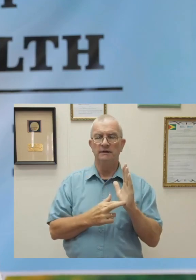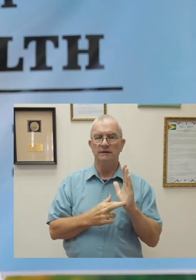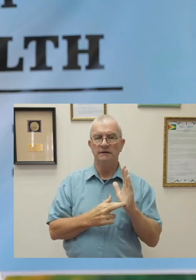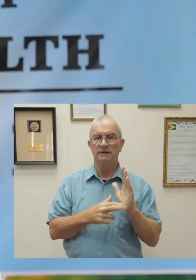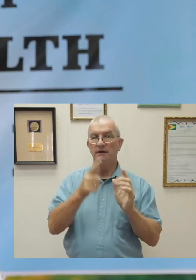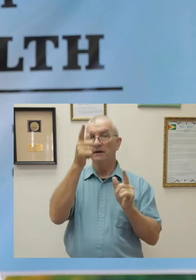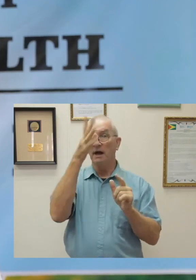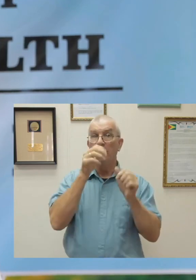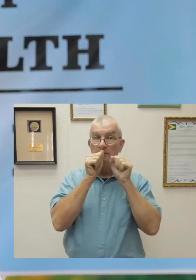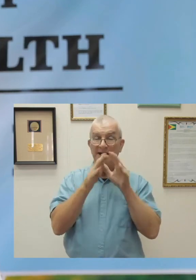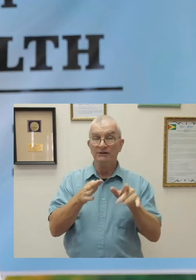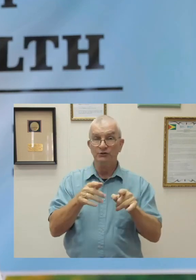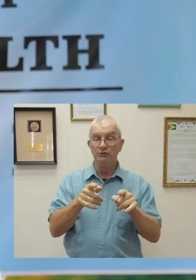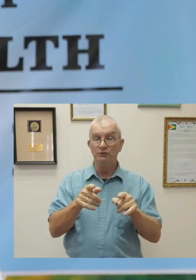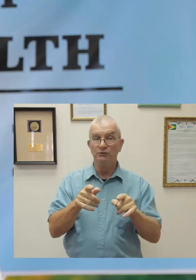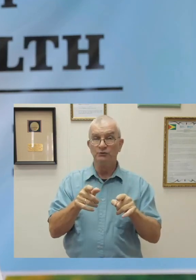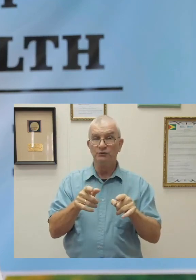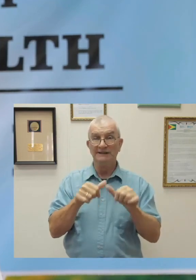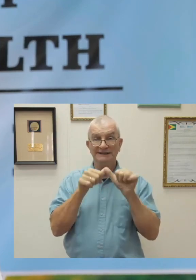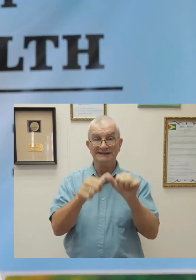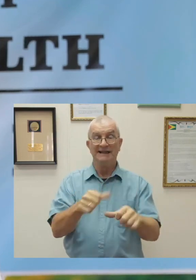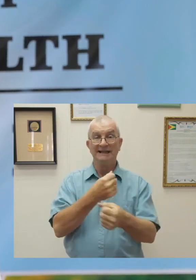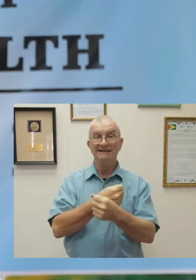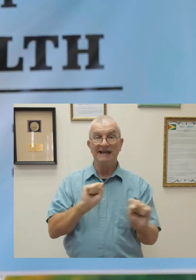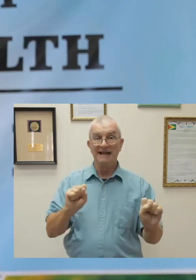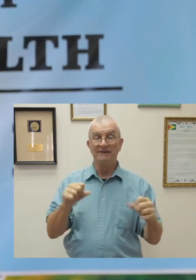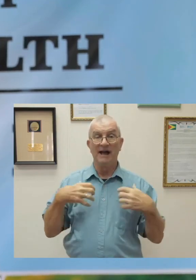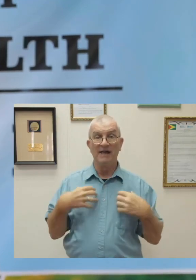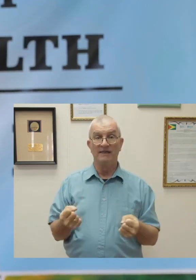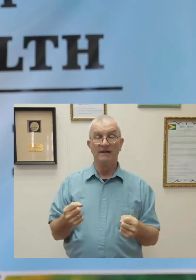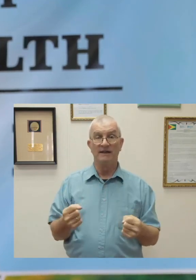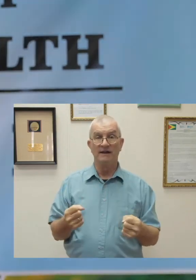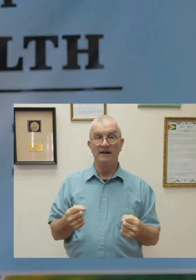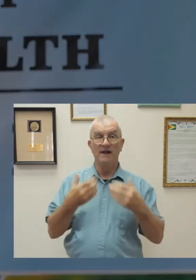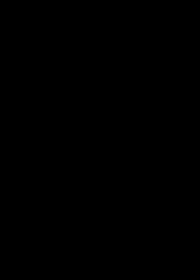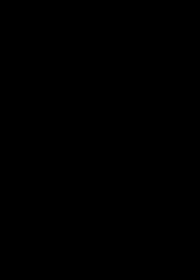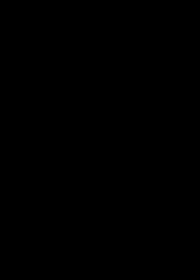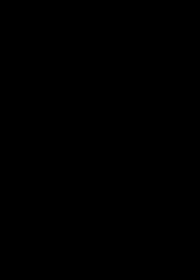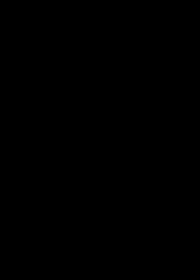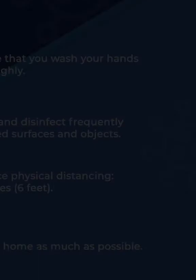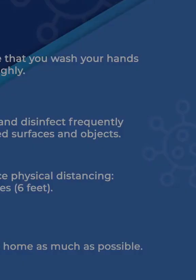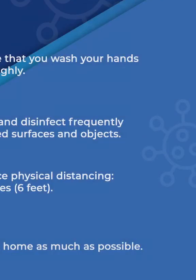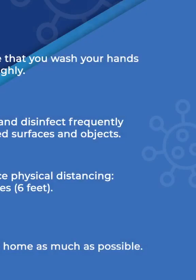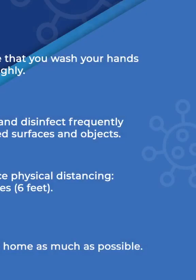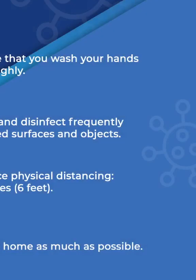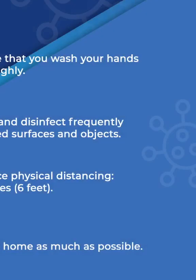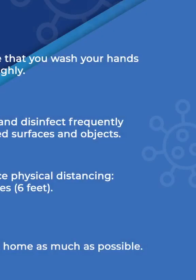God bless you. Stay safe and healthy. Thank you.